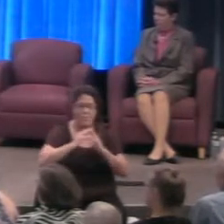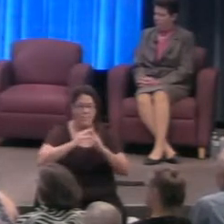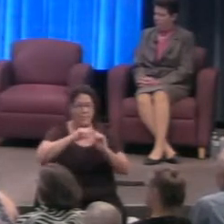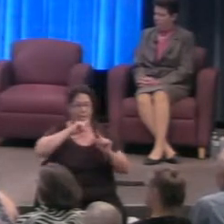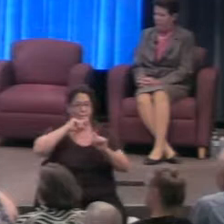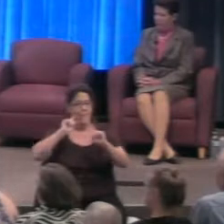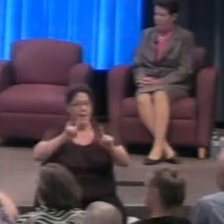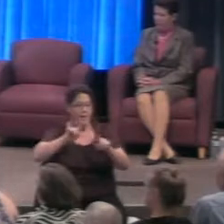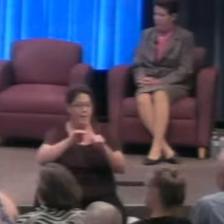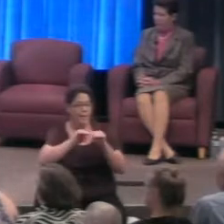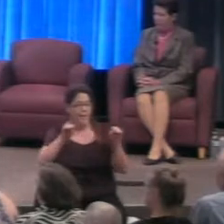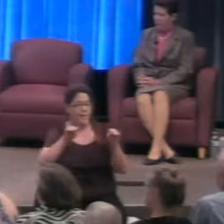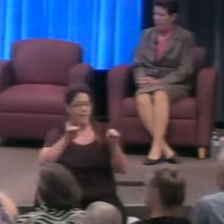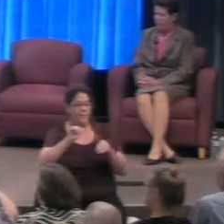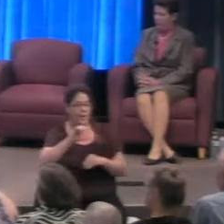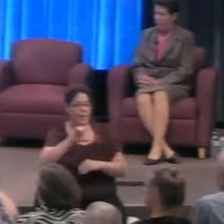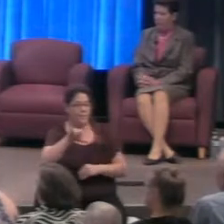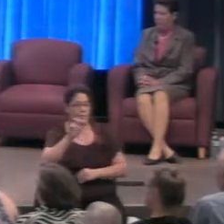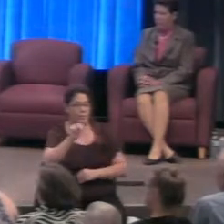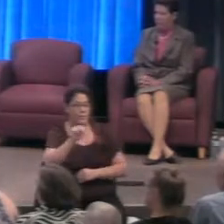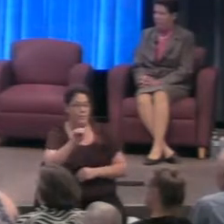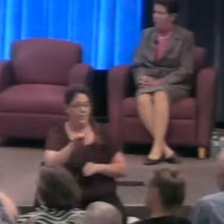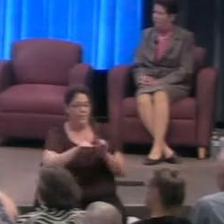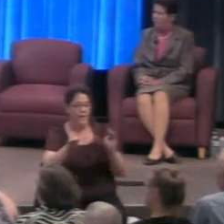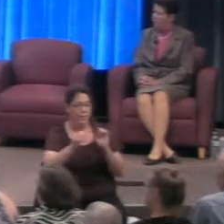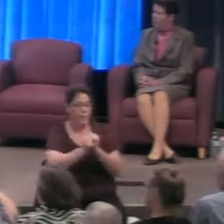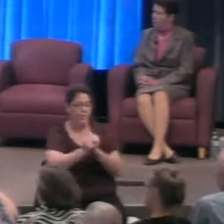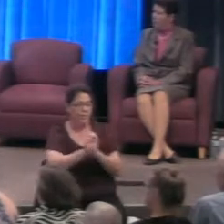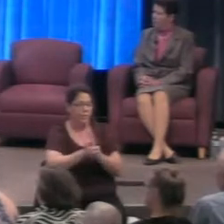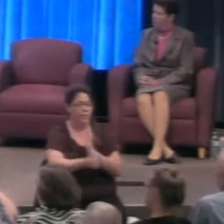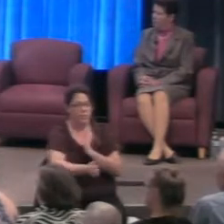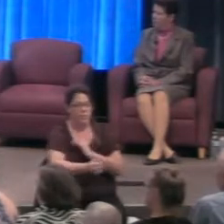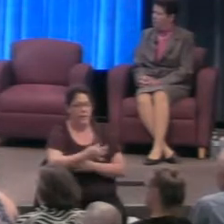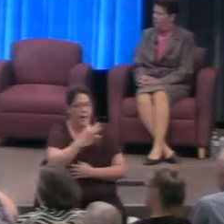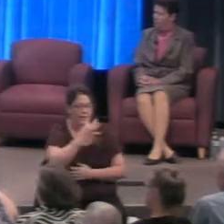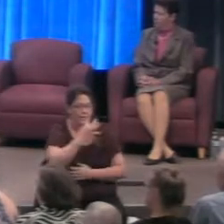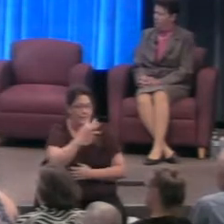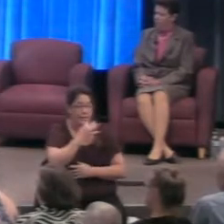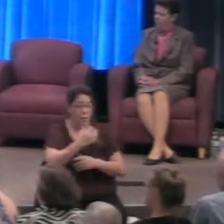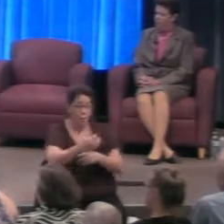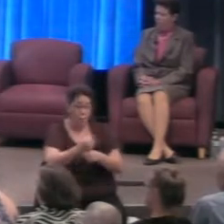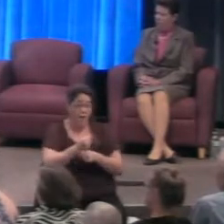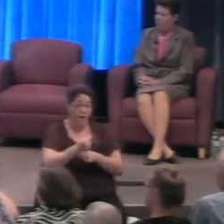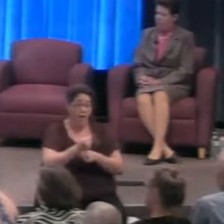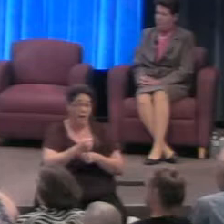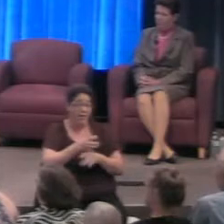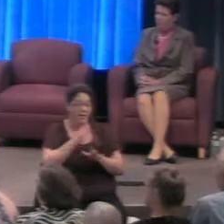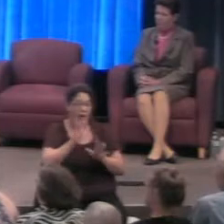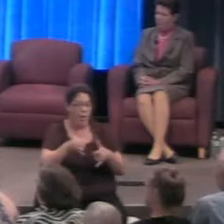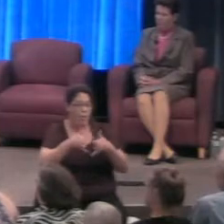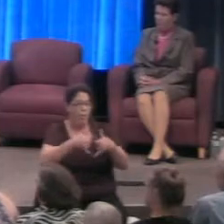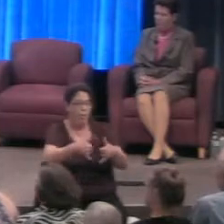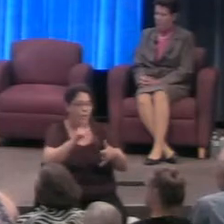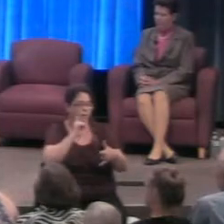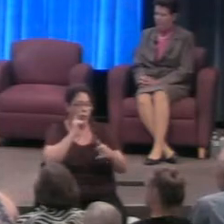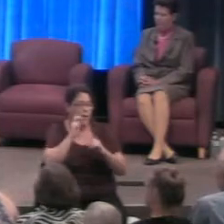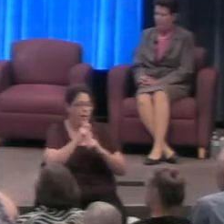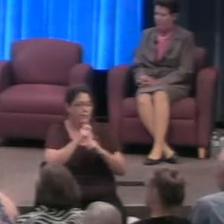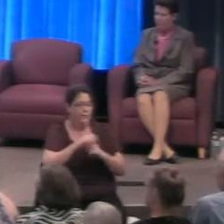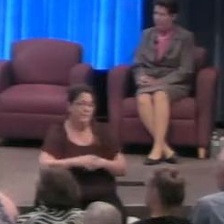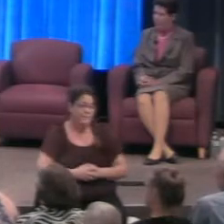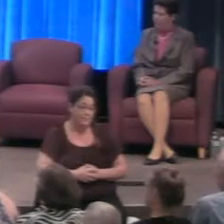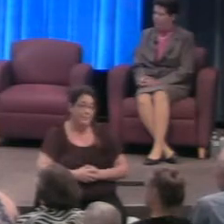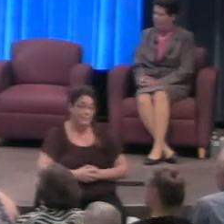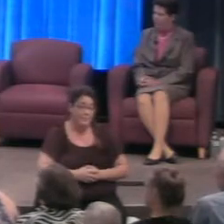Acquisition Center of Excellence. And this team ended up winning the Packard Award for Acquisition Excellence.